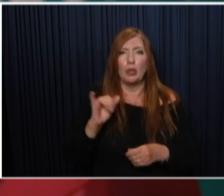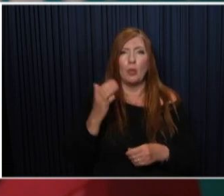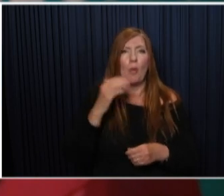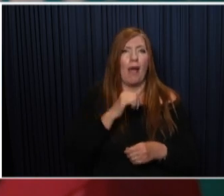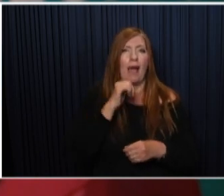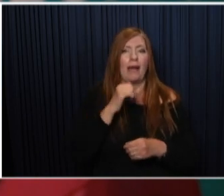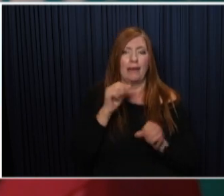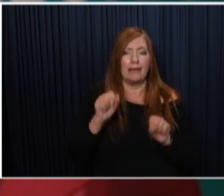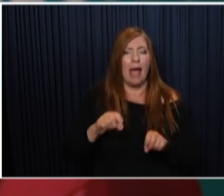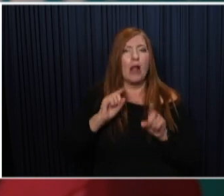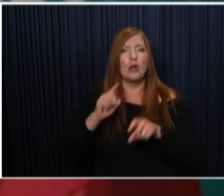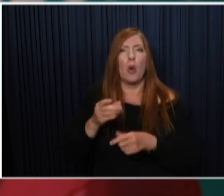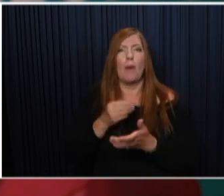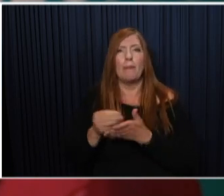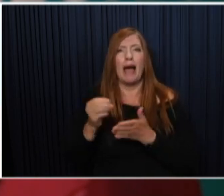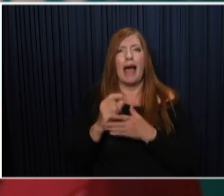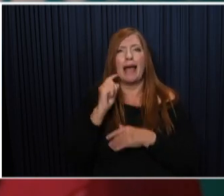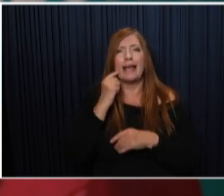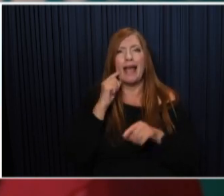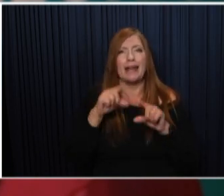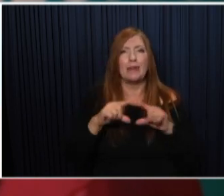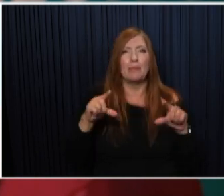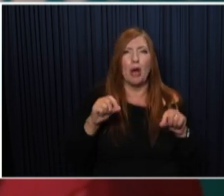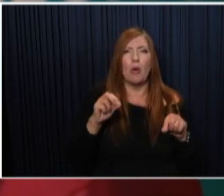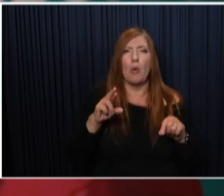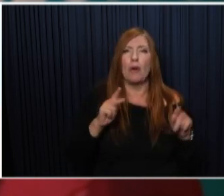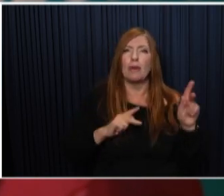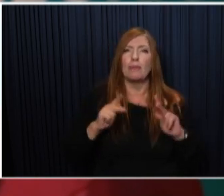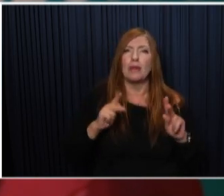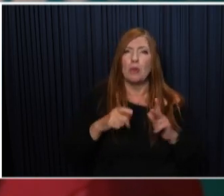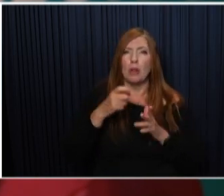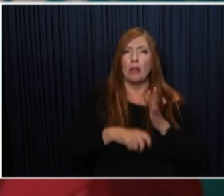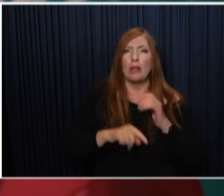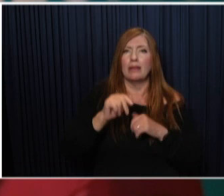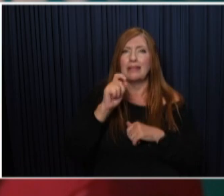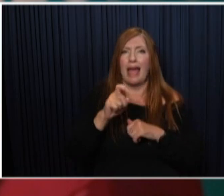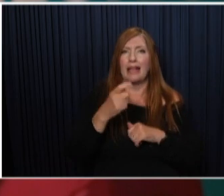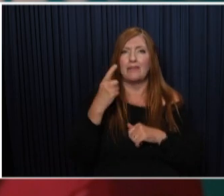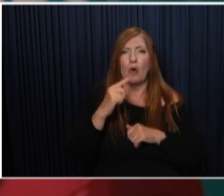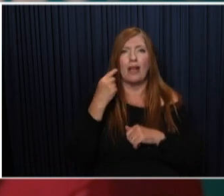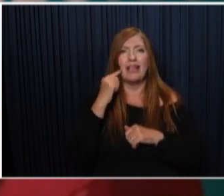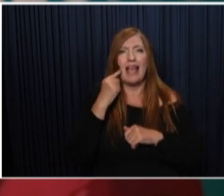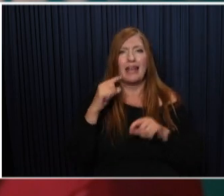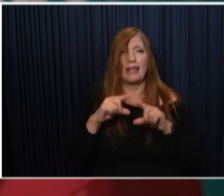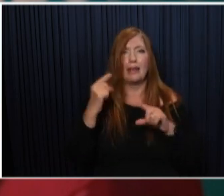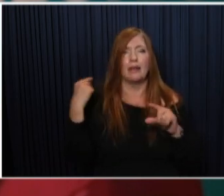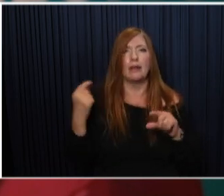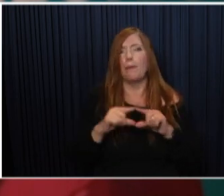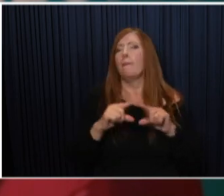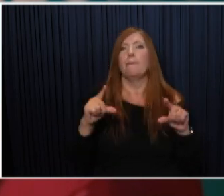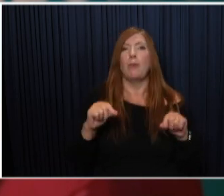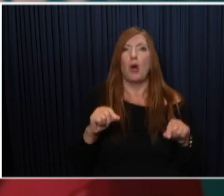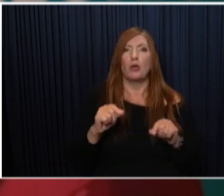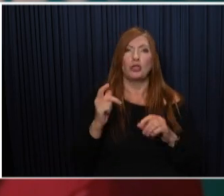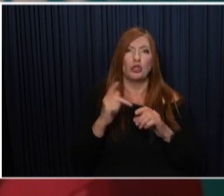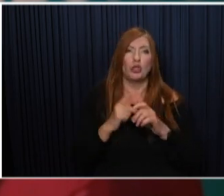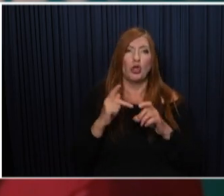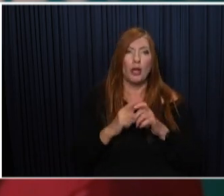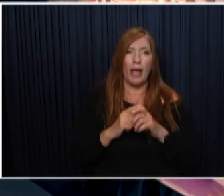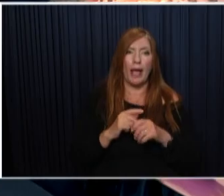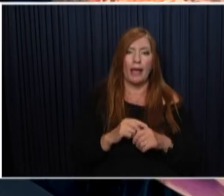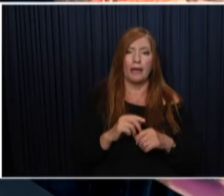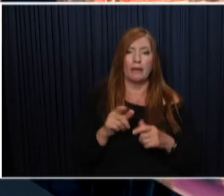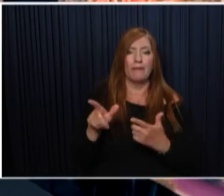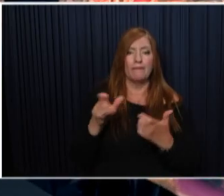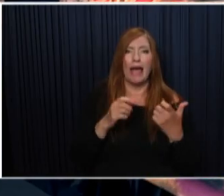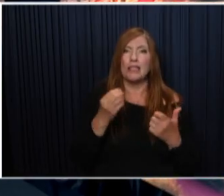get candy bars? Why are our people and our taxes going to get candy bars and Circle K's or our